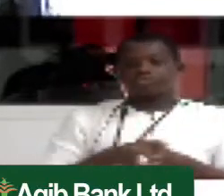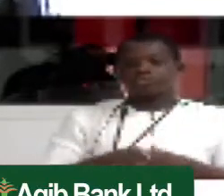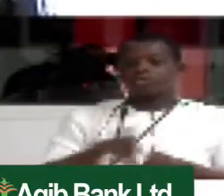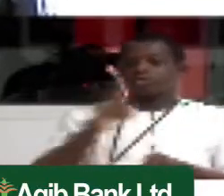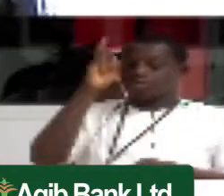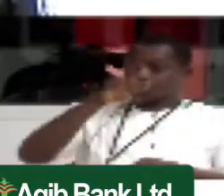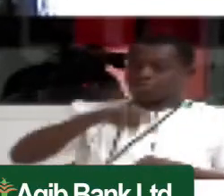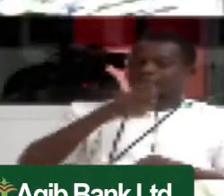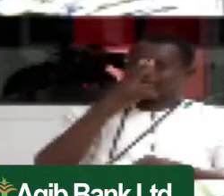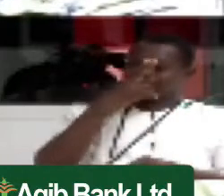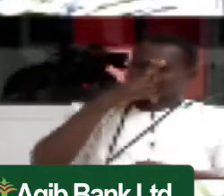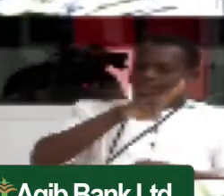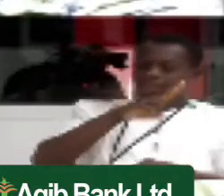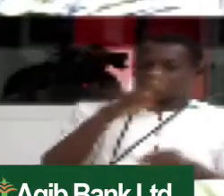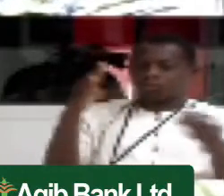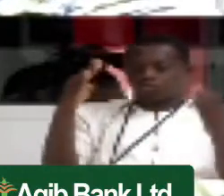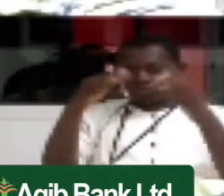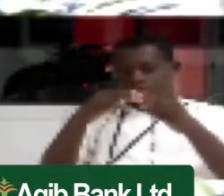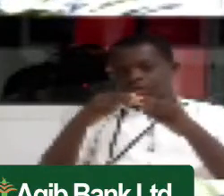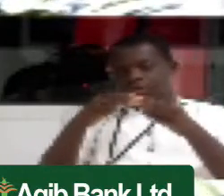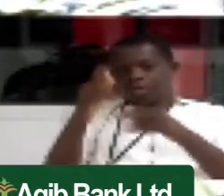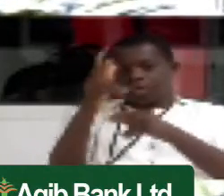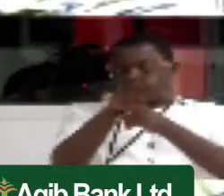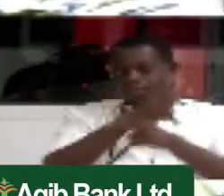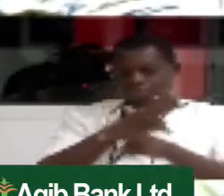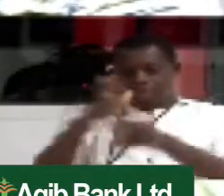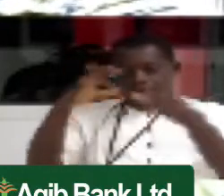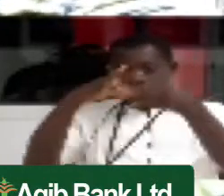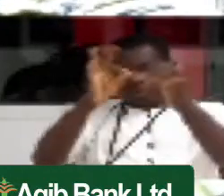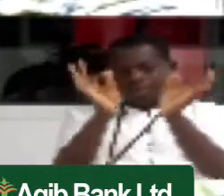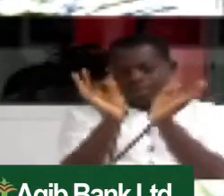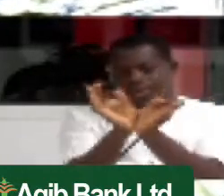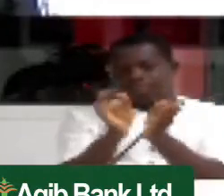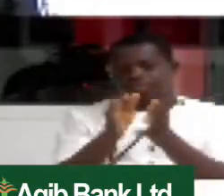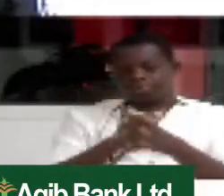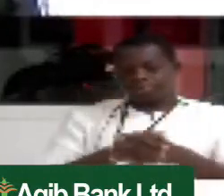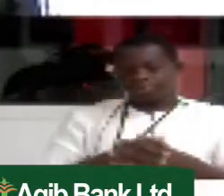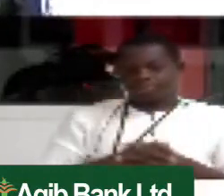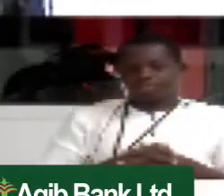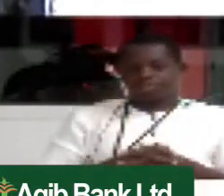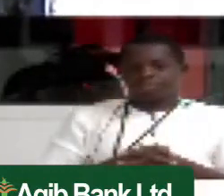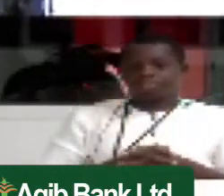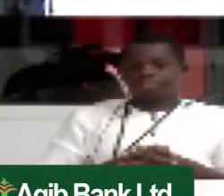the patrol team Lokono. That we are supposed to join the patrol team.